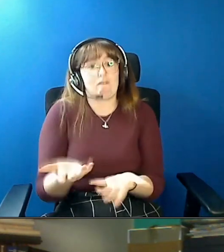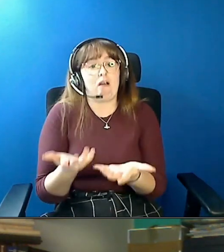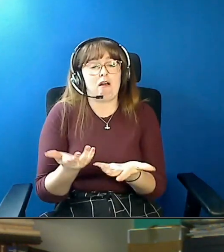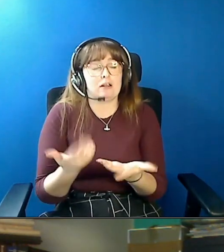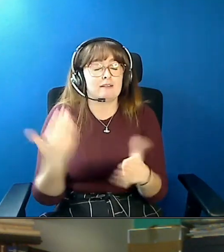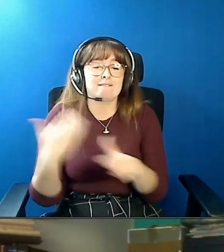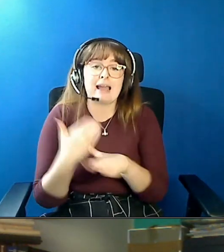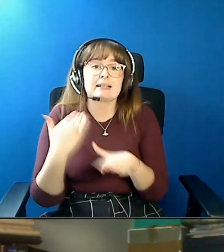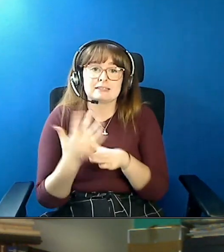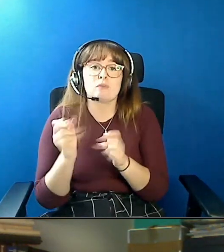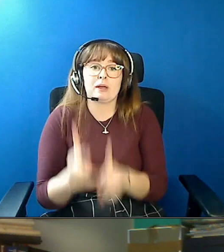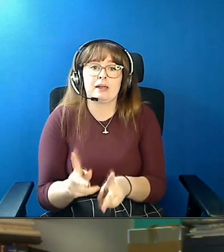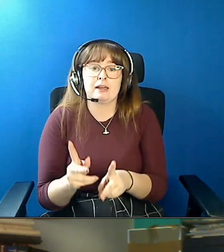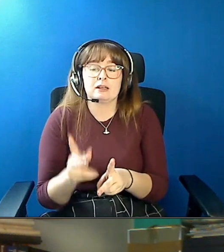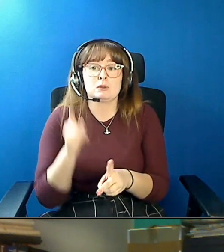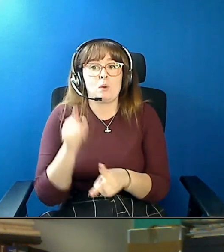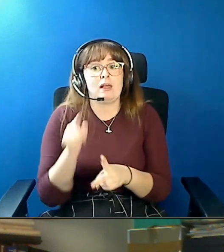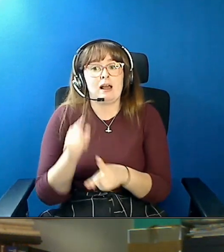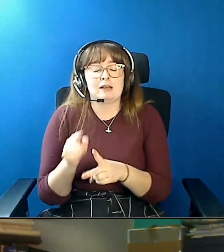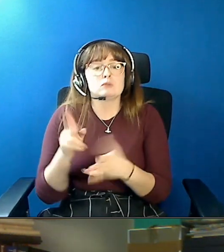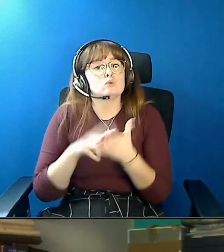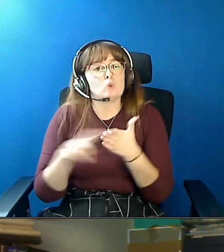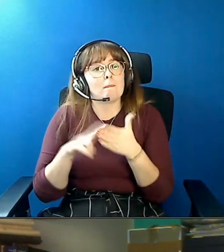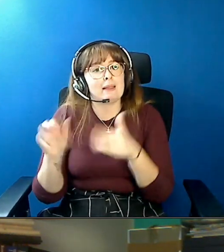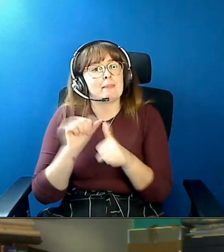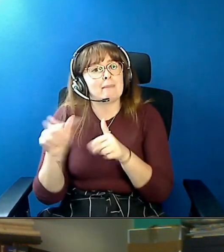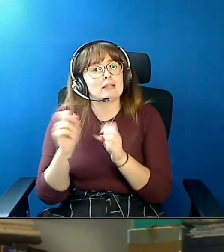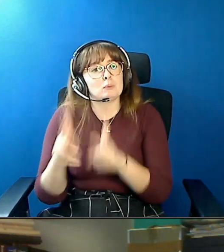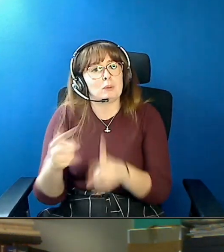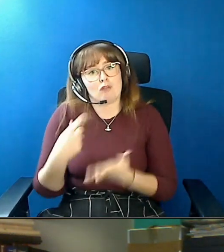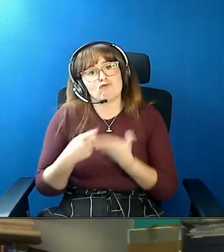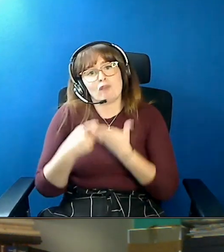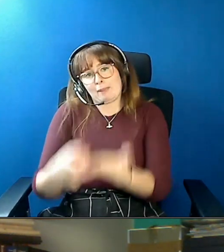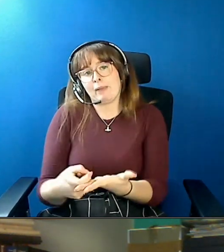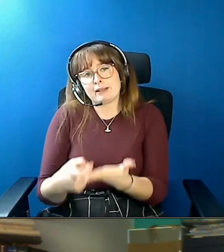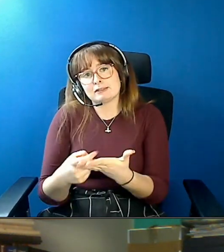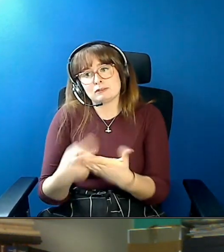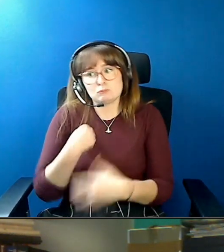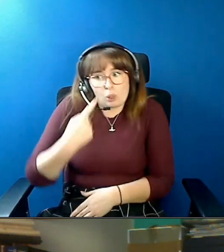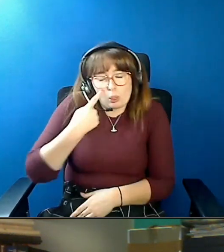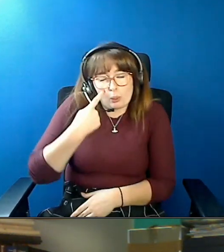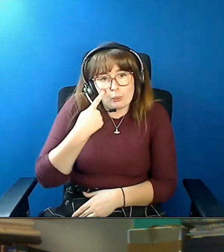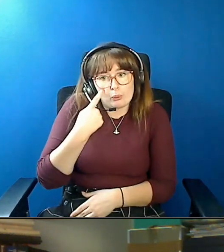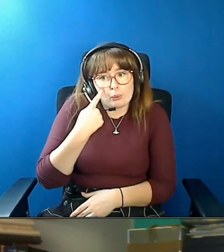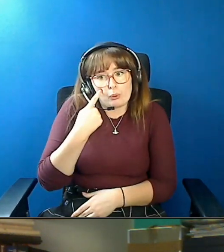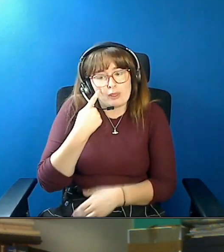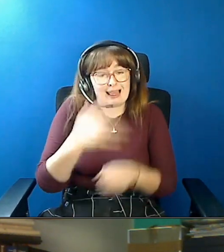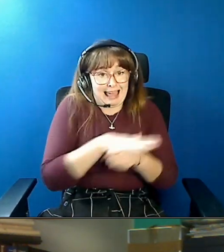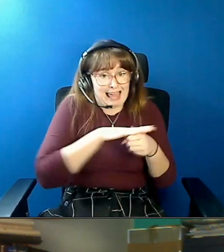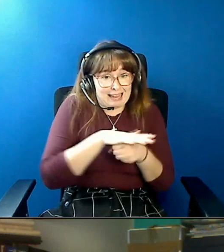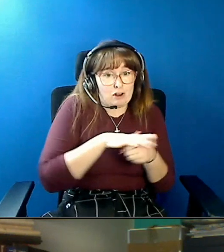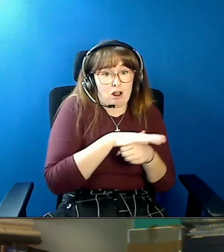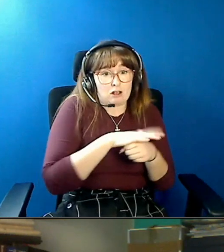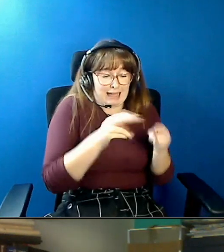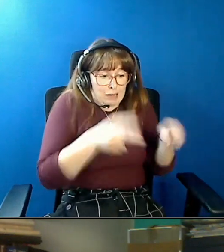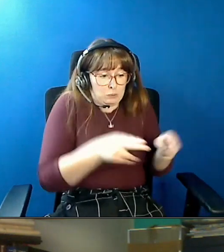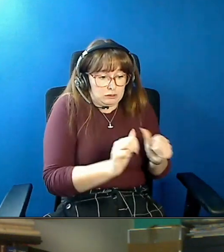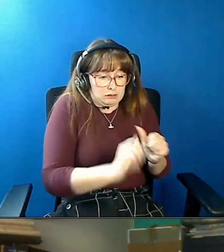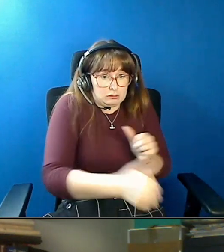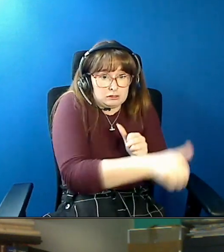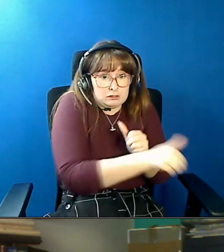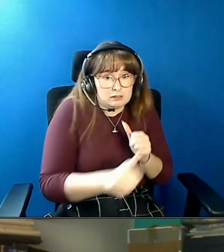that's typically an approach we would recommend, is looking for areas or neighborhoods of homes that